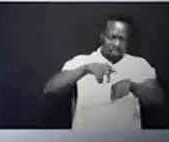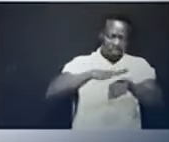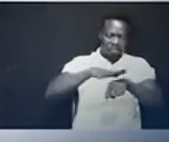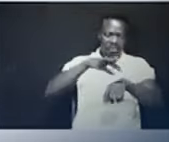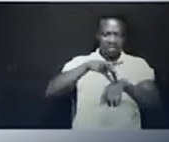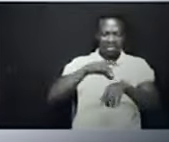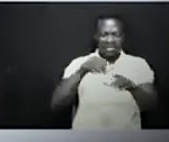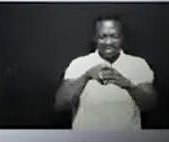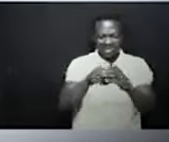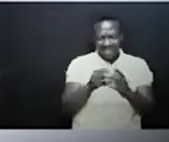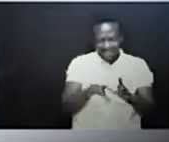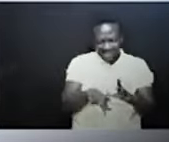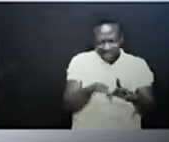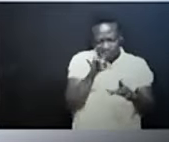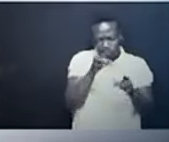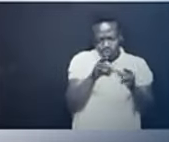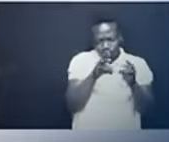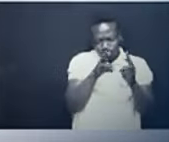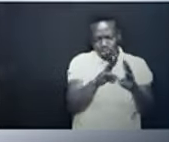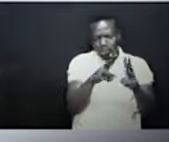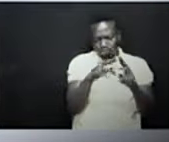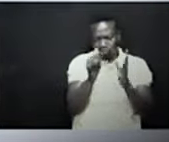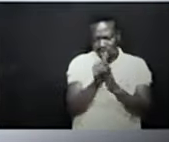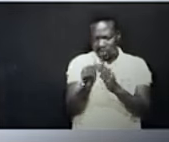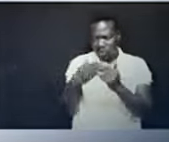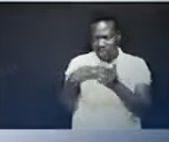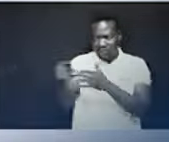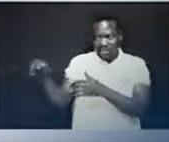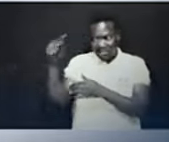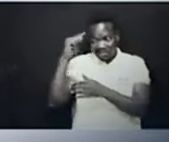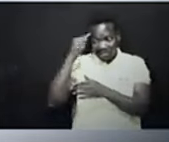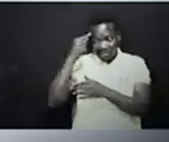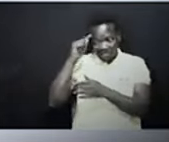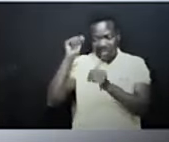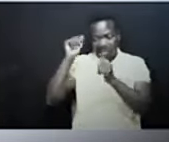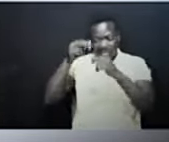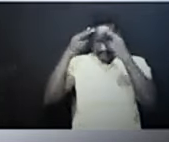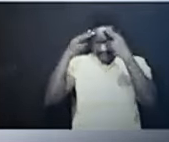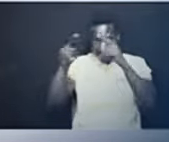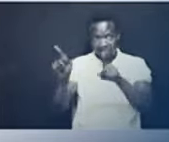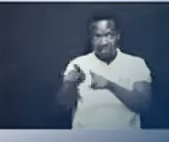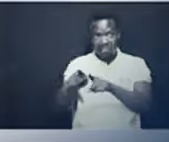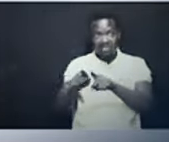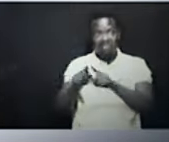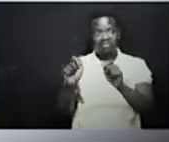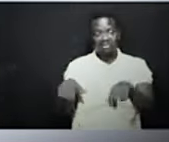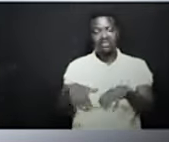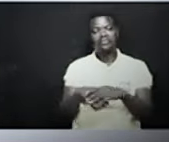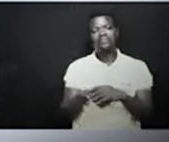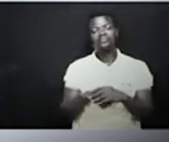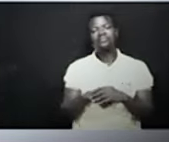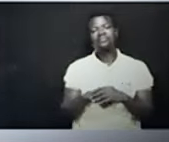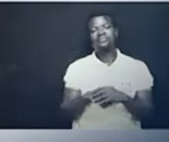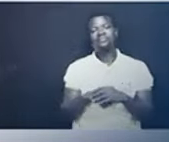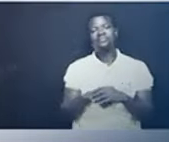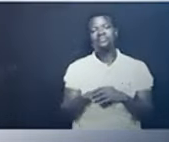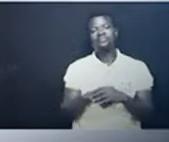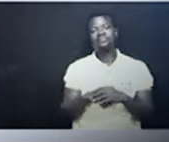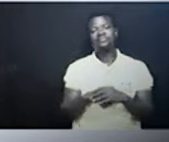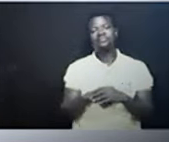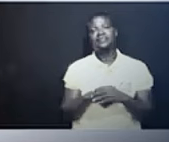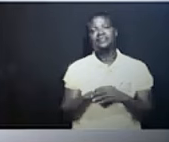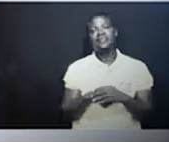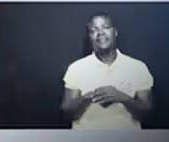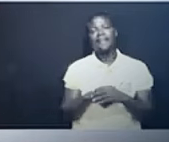a supernatural way to cause this to come to pass. Ne binum so gidi so nyankopon kasa be sane form e wo se de otie ni mu na wa ma wei